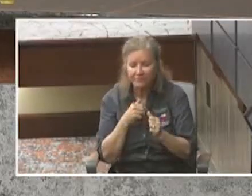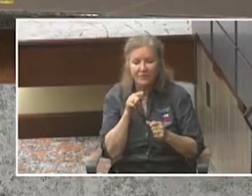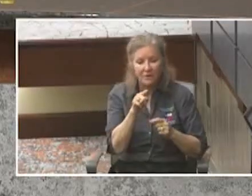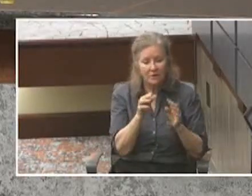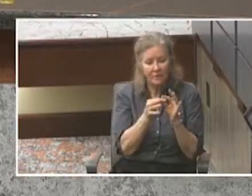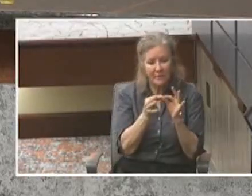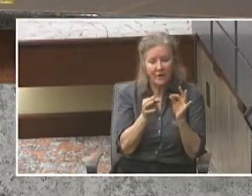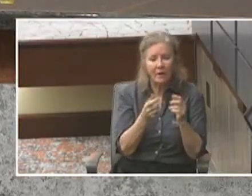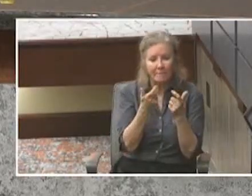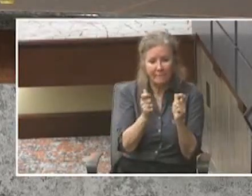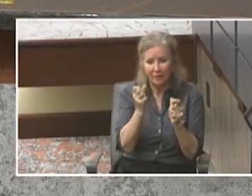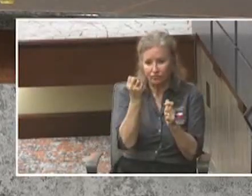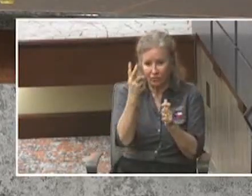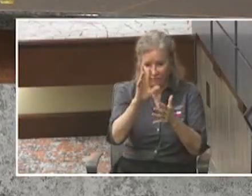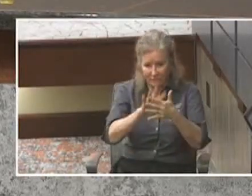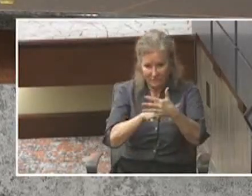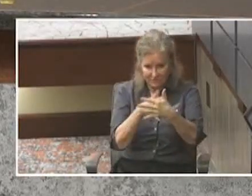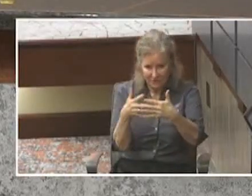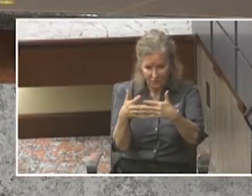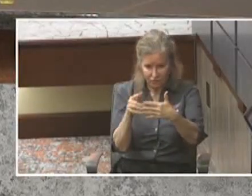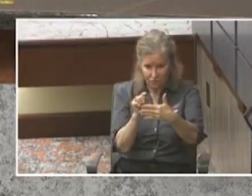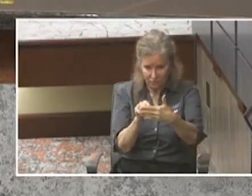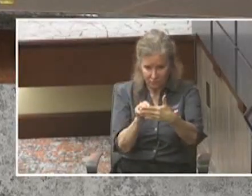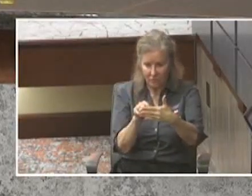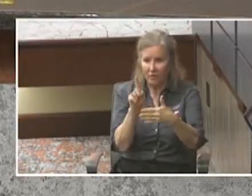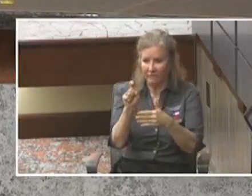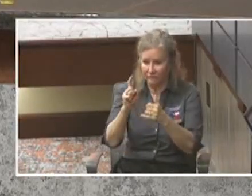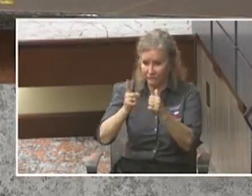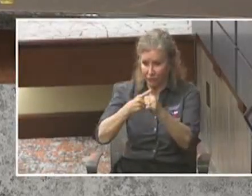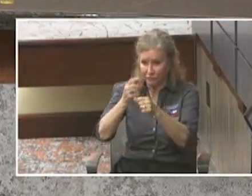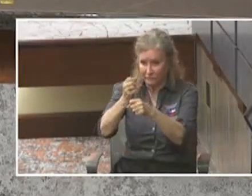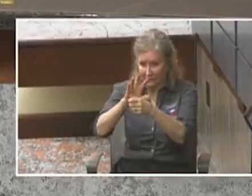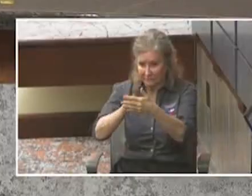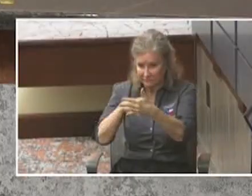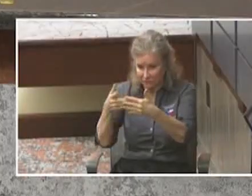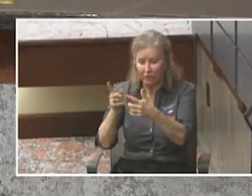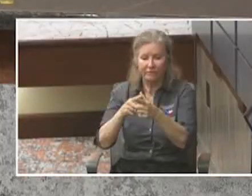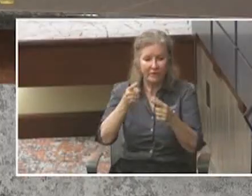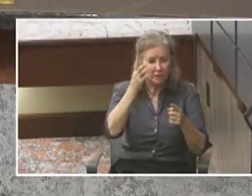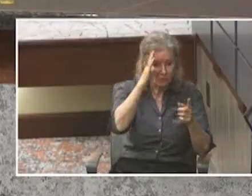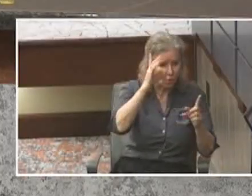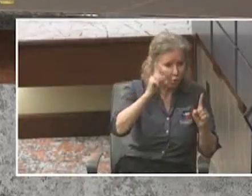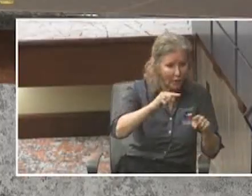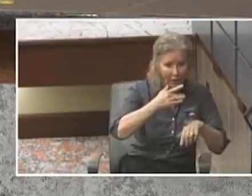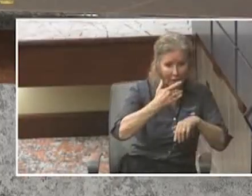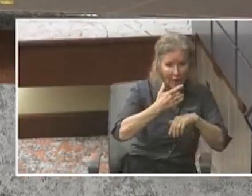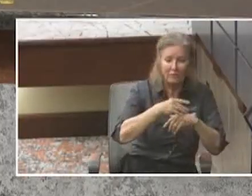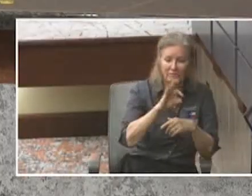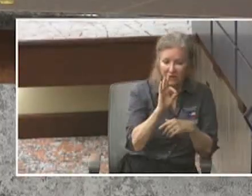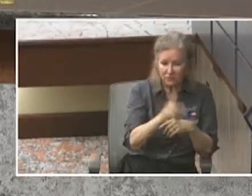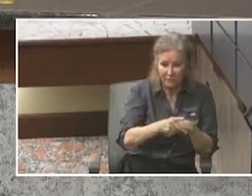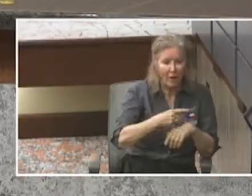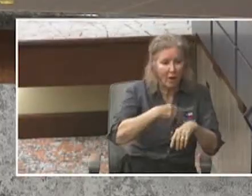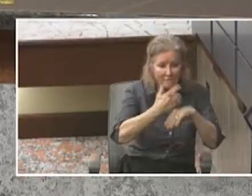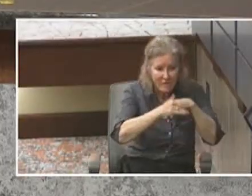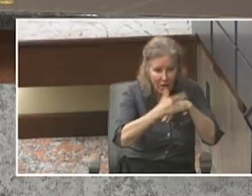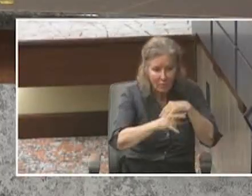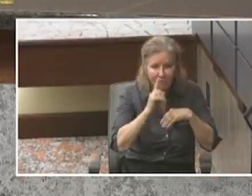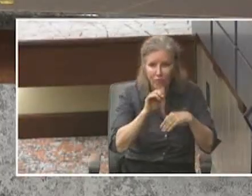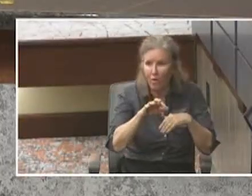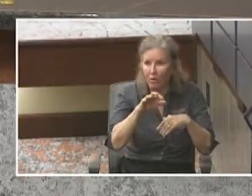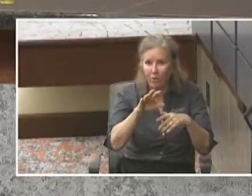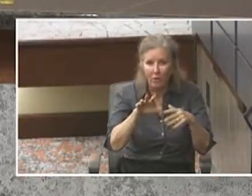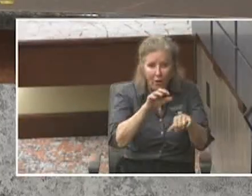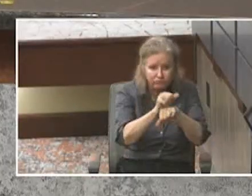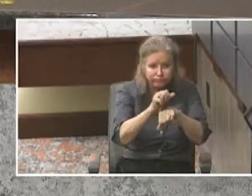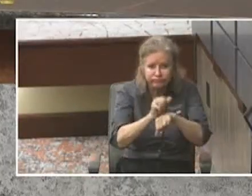Big 12 schedule kind of being a hindrance about specifics, booking folks.